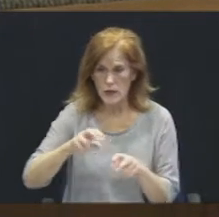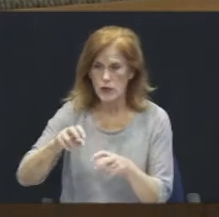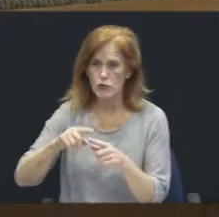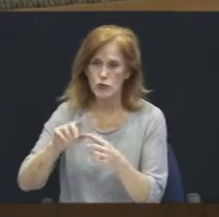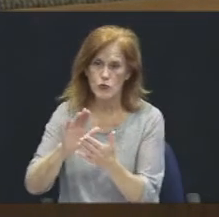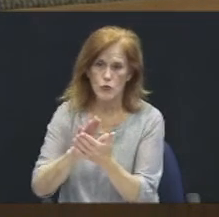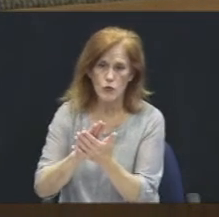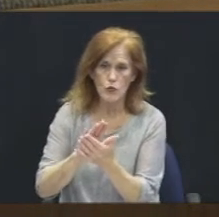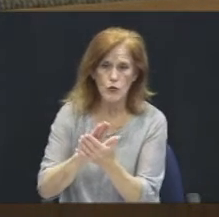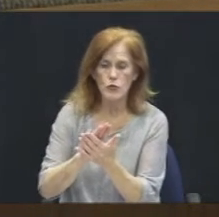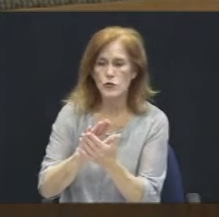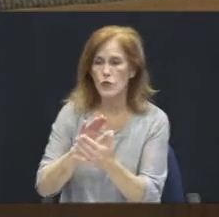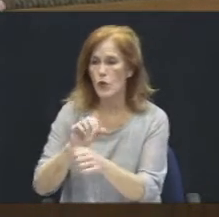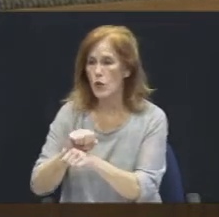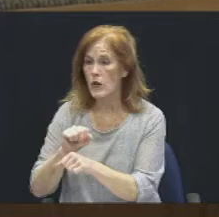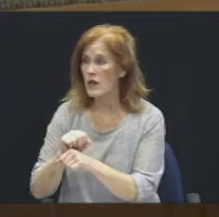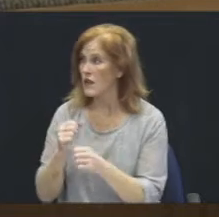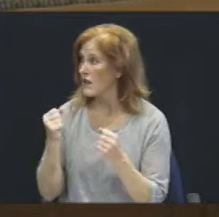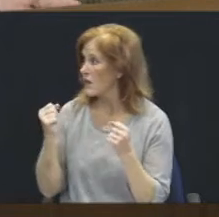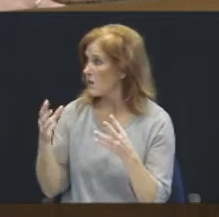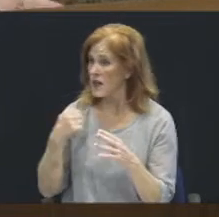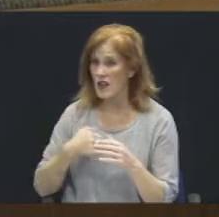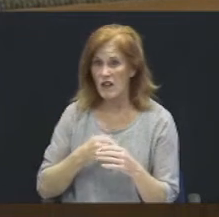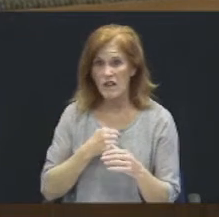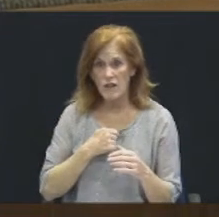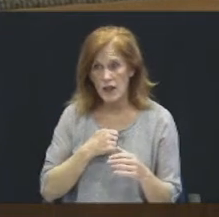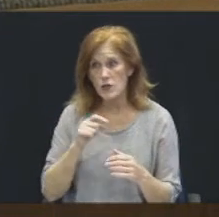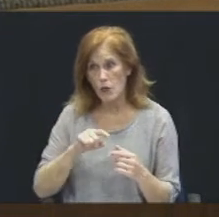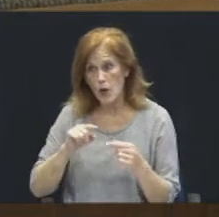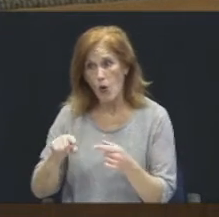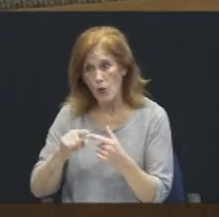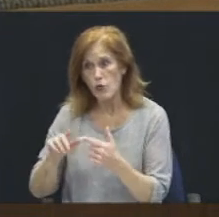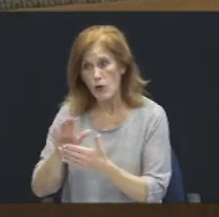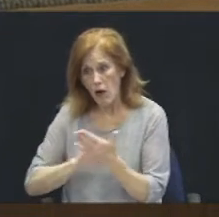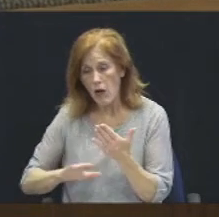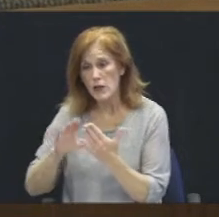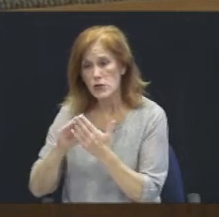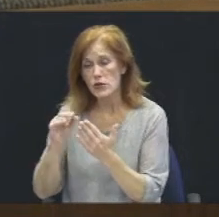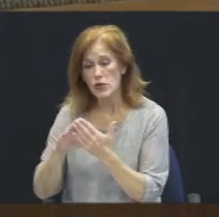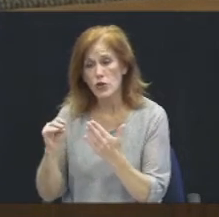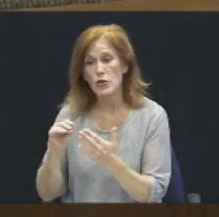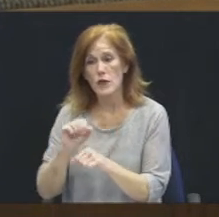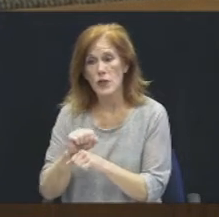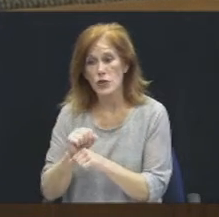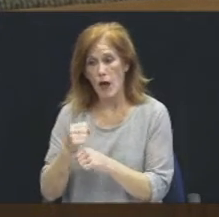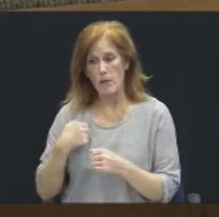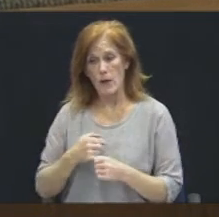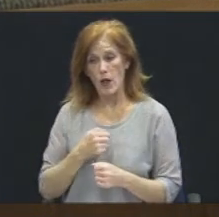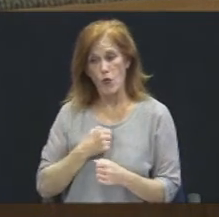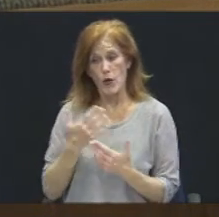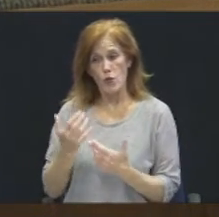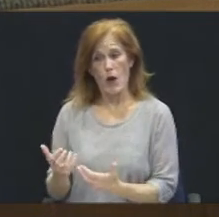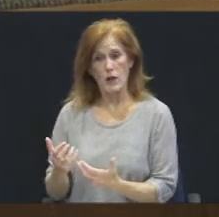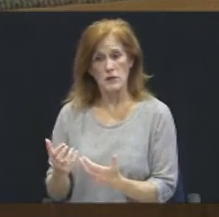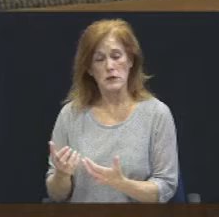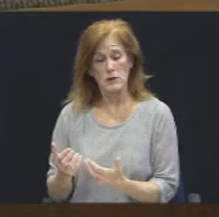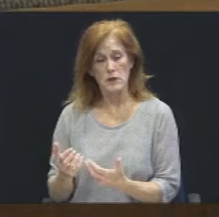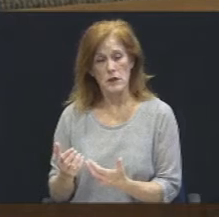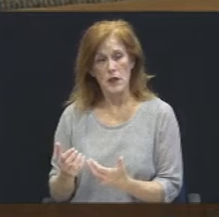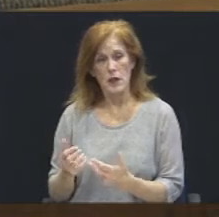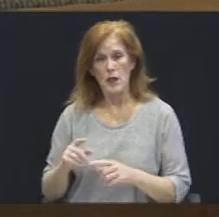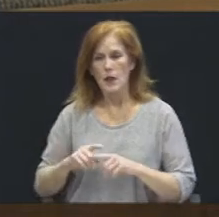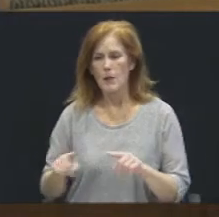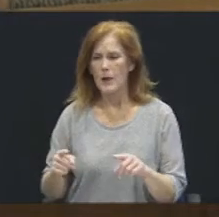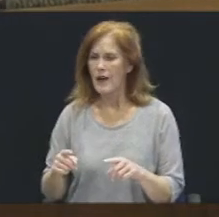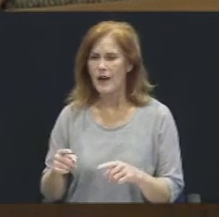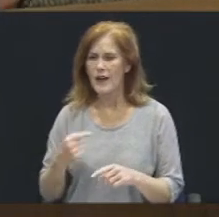Many of us go to college in order to learn how to do the work that we're pursuing, and yet we don't